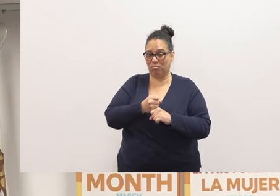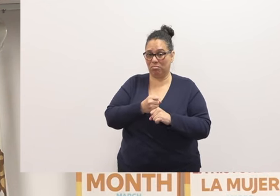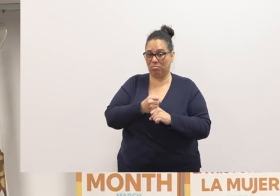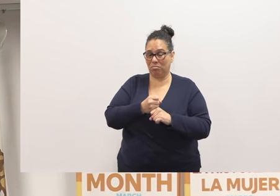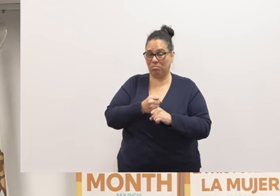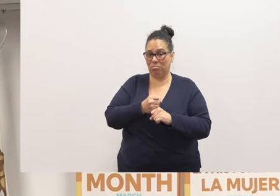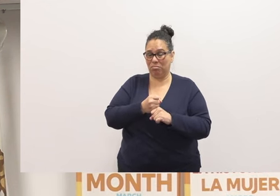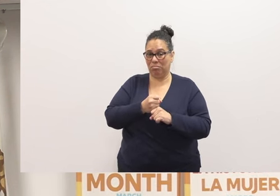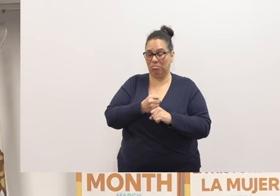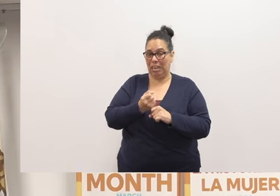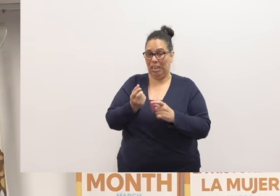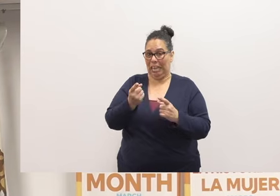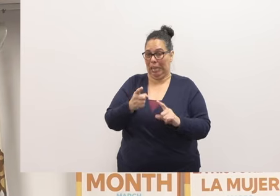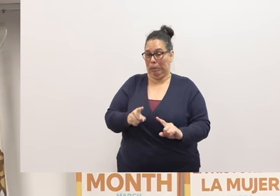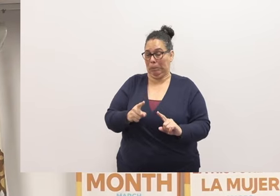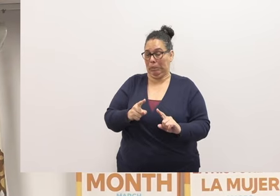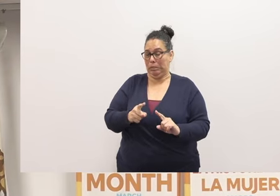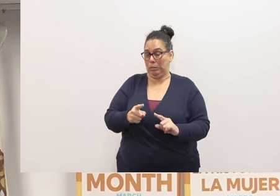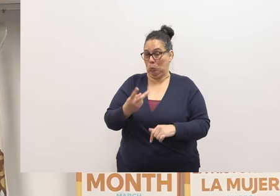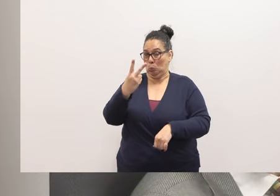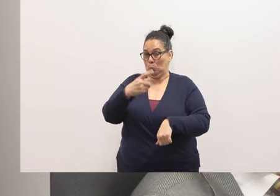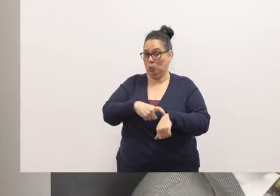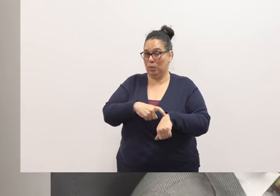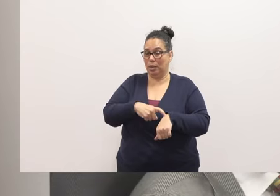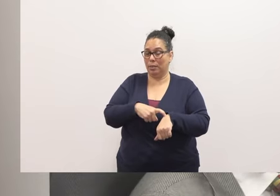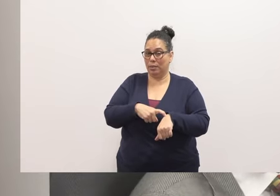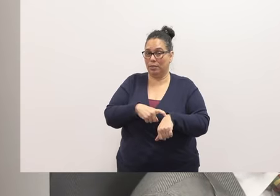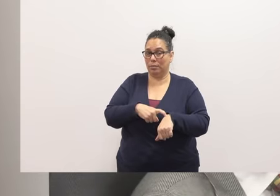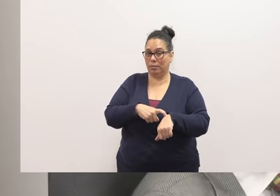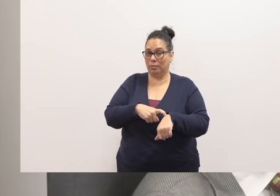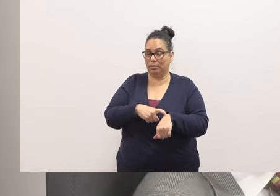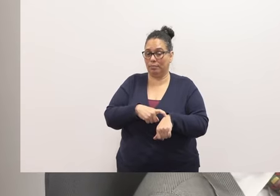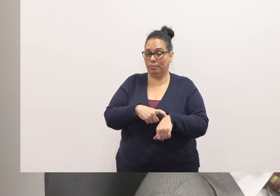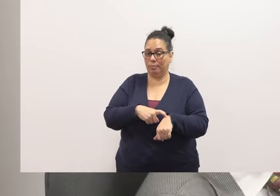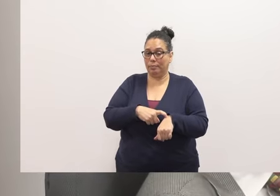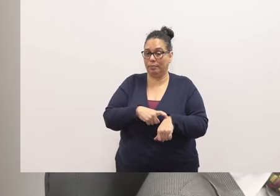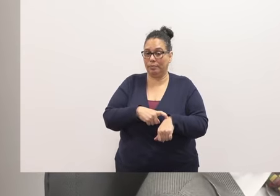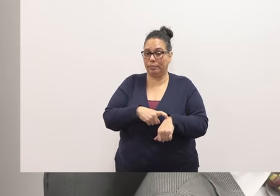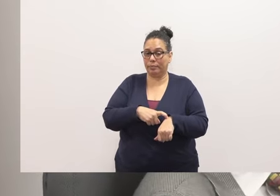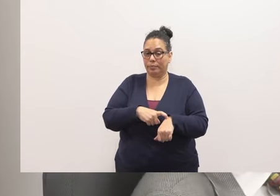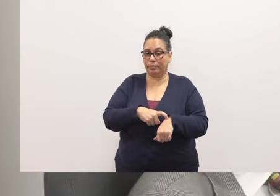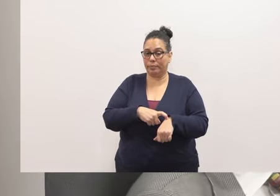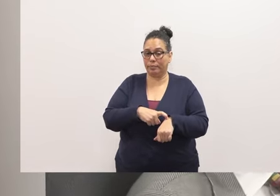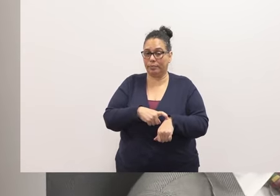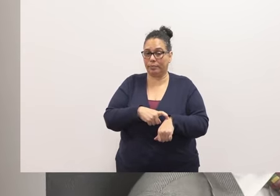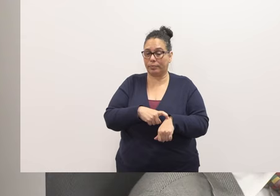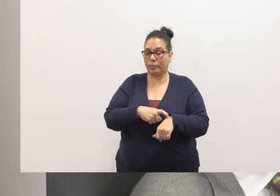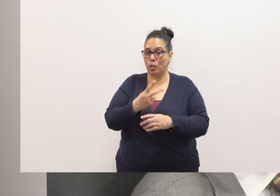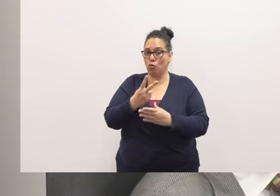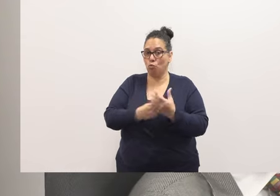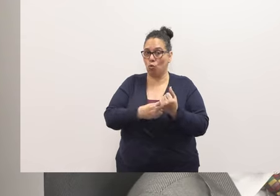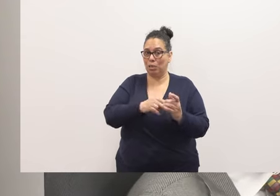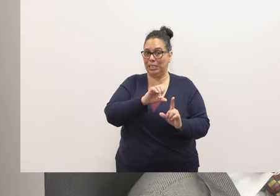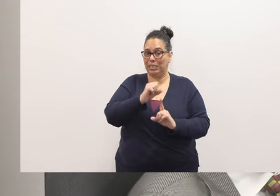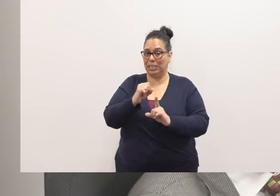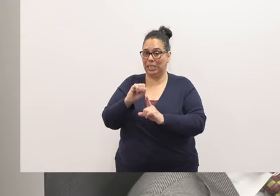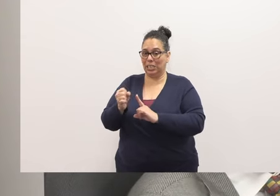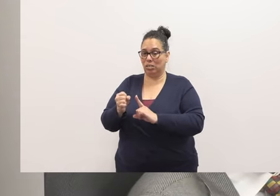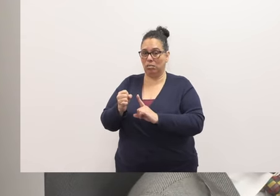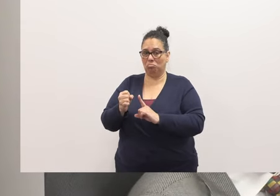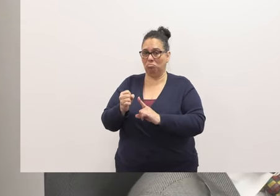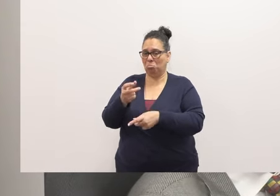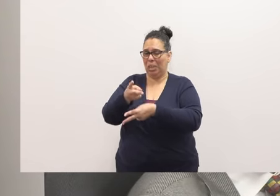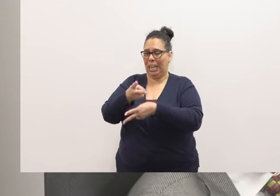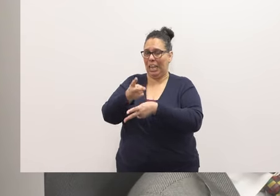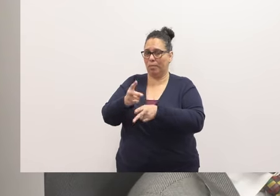come before the board maybe twice, and in both cases we upheld the grade that